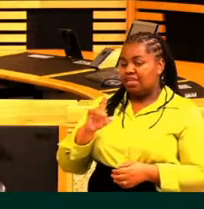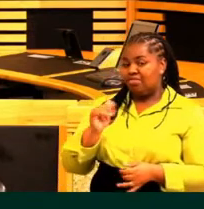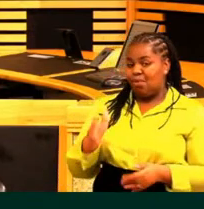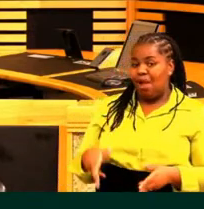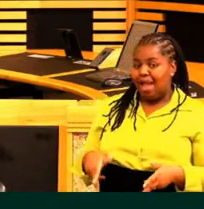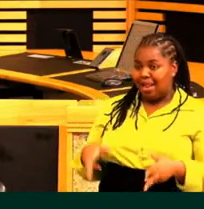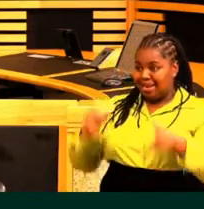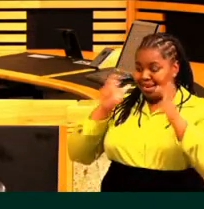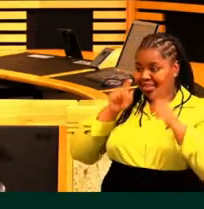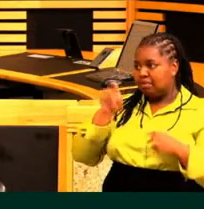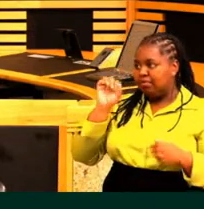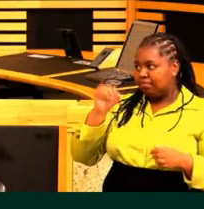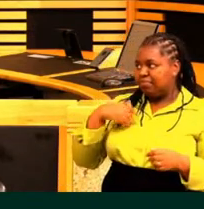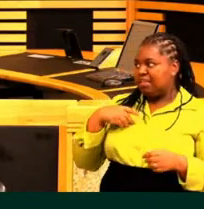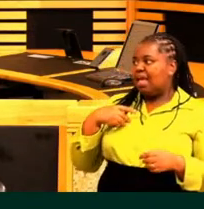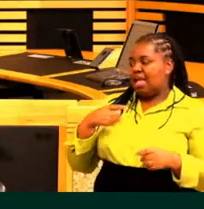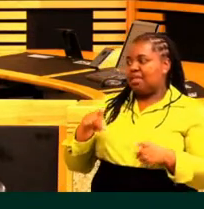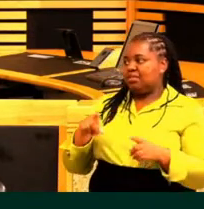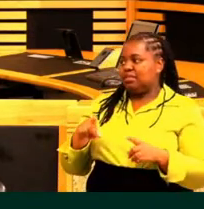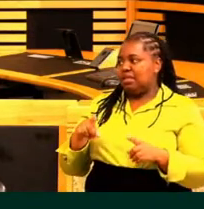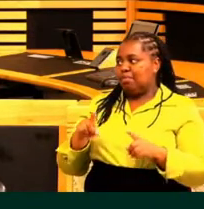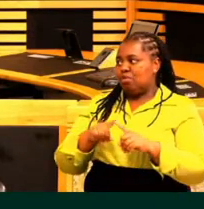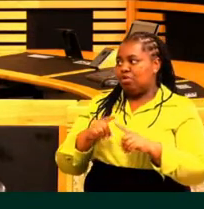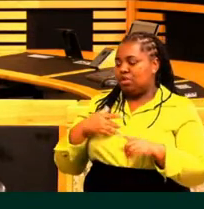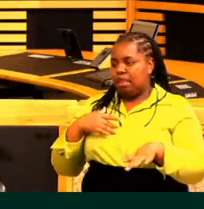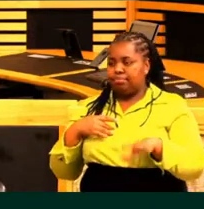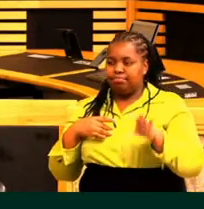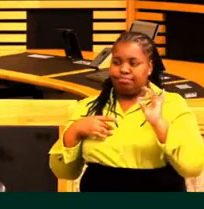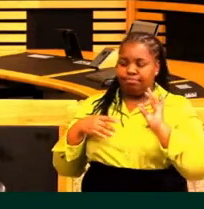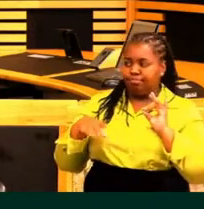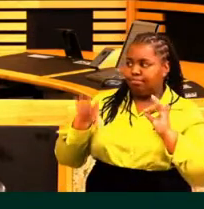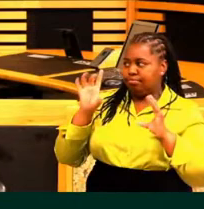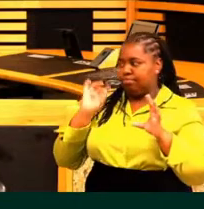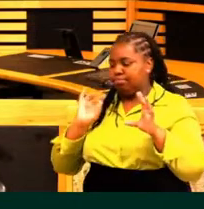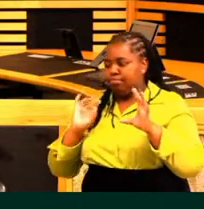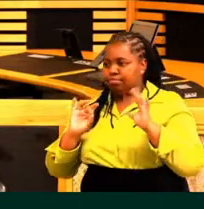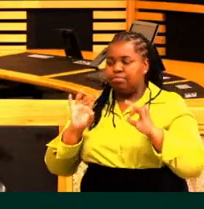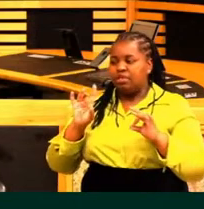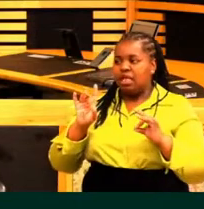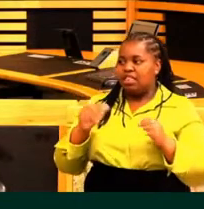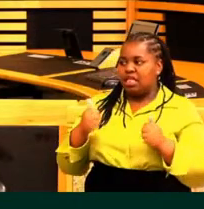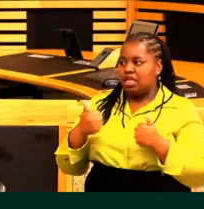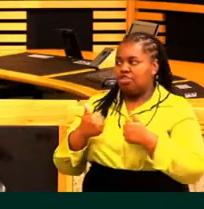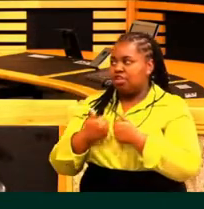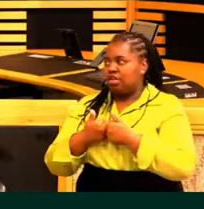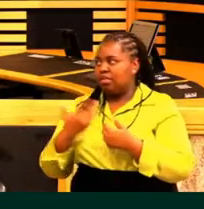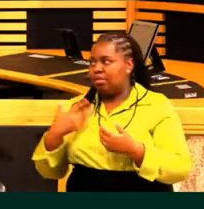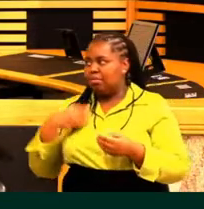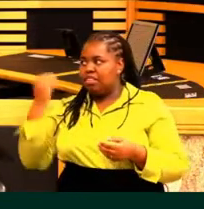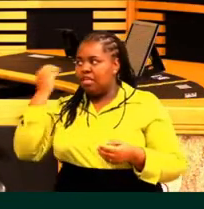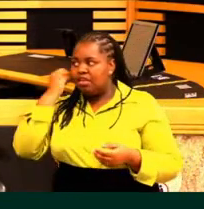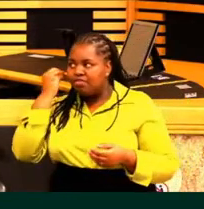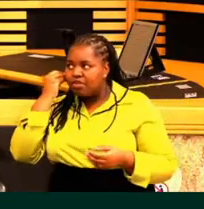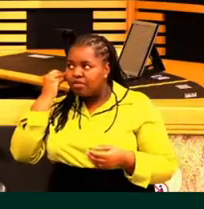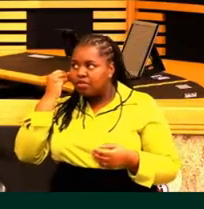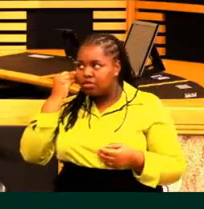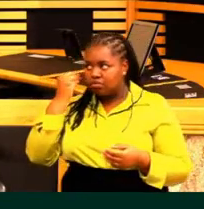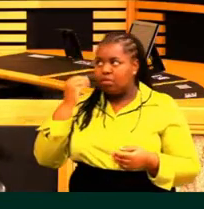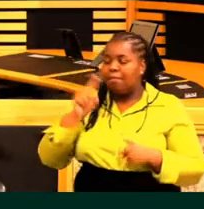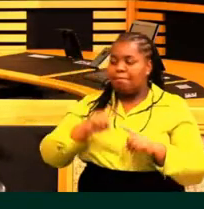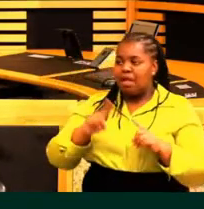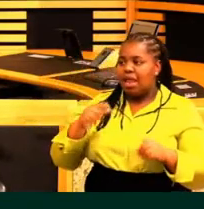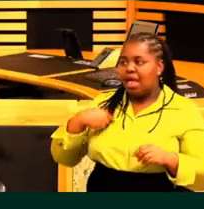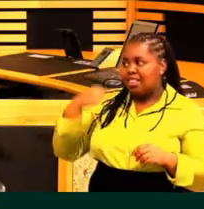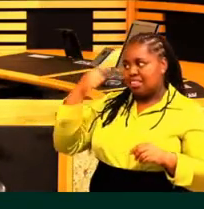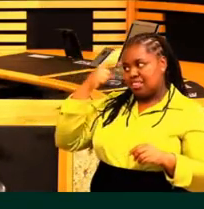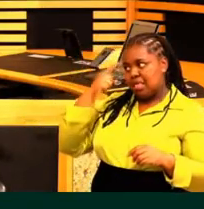to this as much as I'm also picking up the gaps in terms of information dissemination but I think